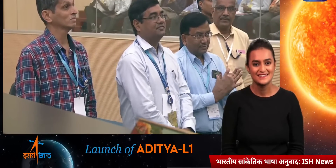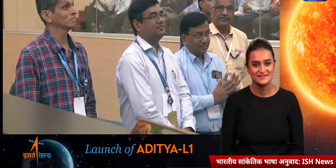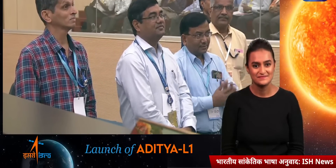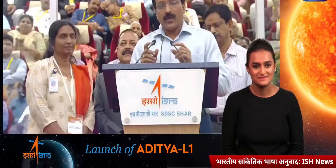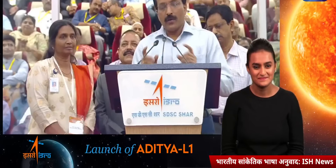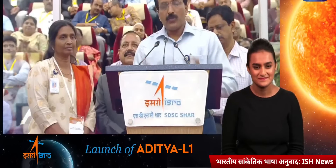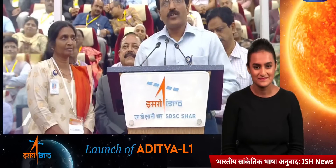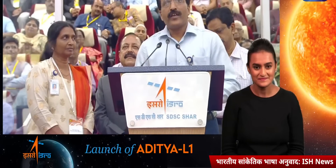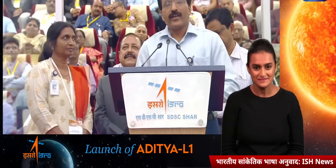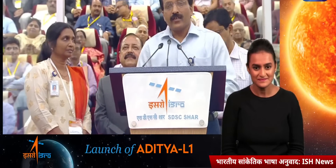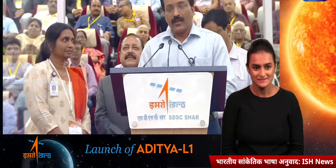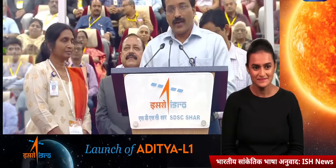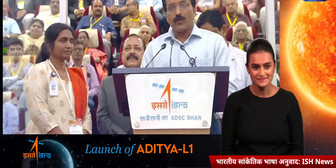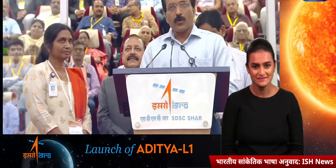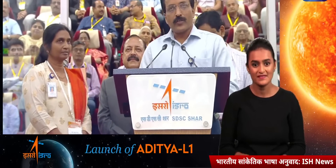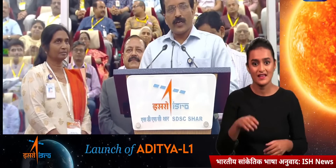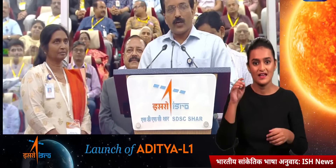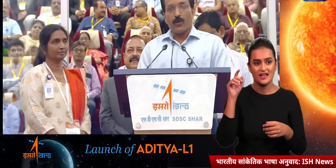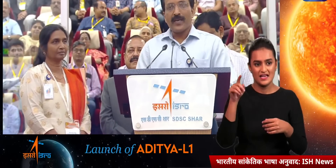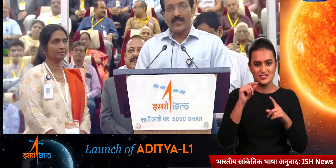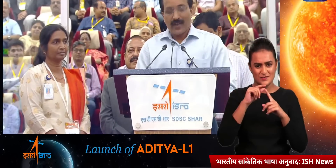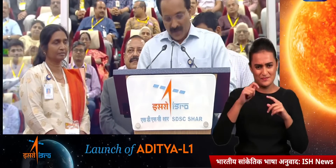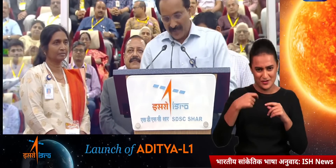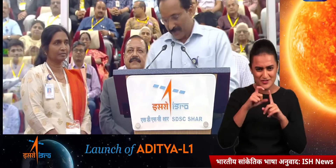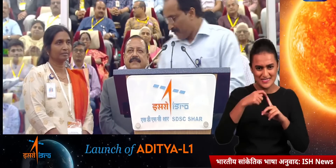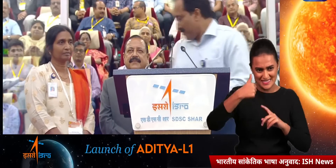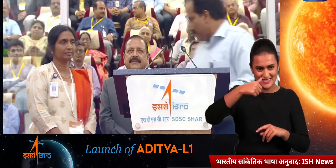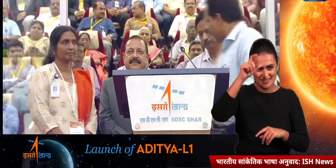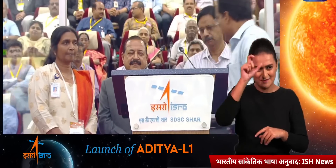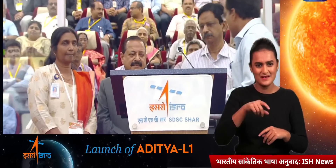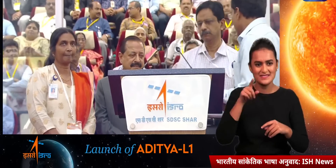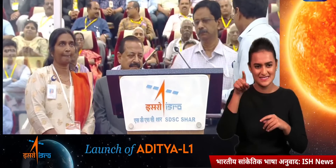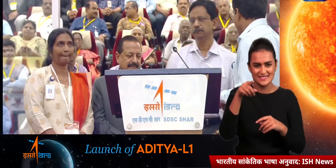Sri Biju, the mission director and the project director of PSLV.